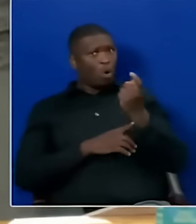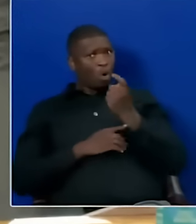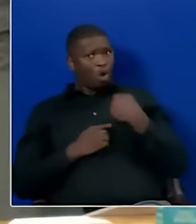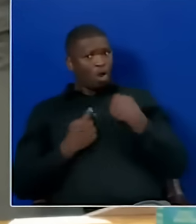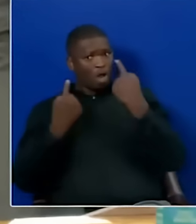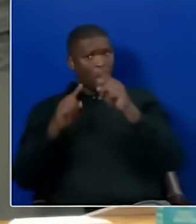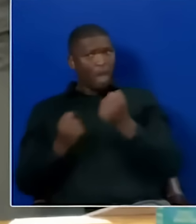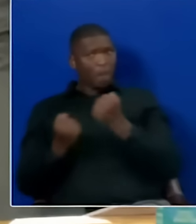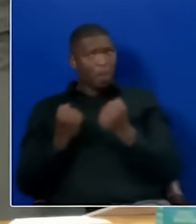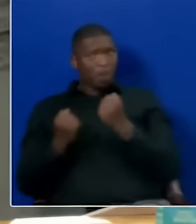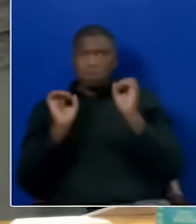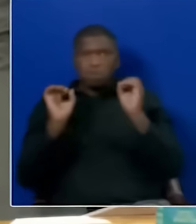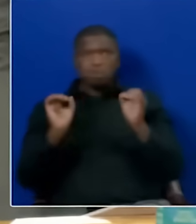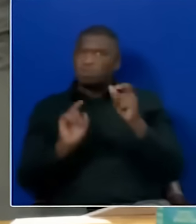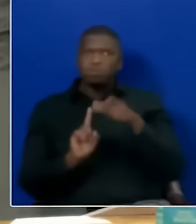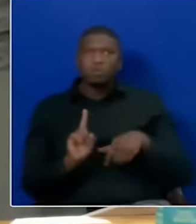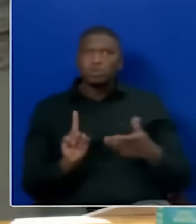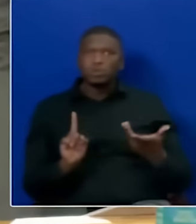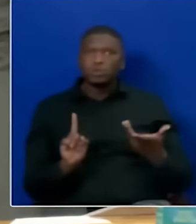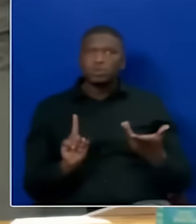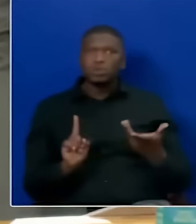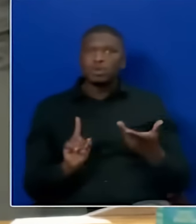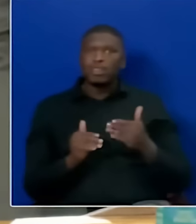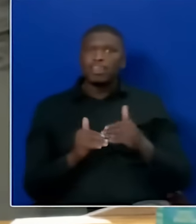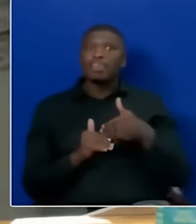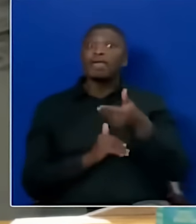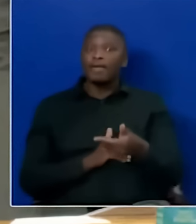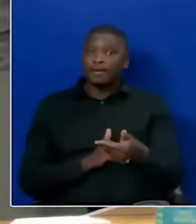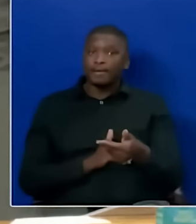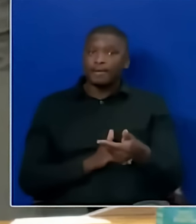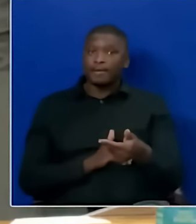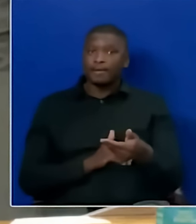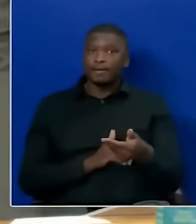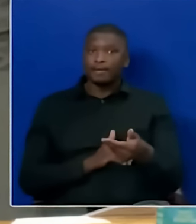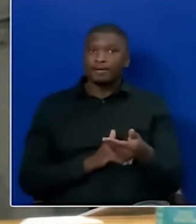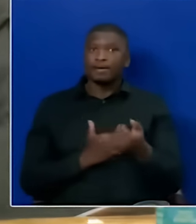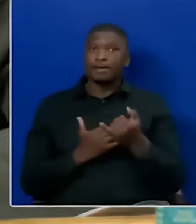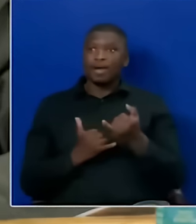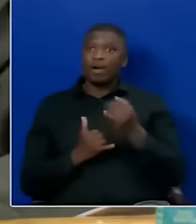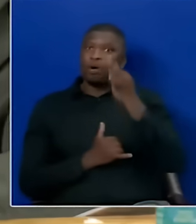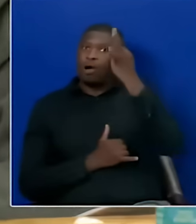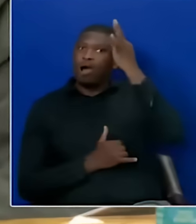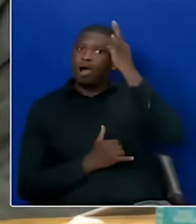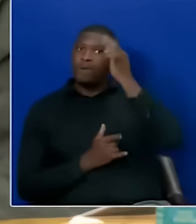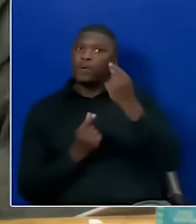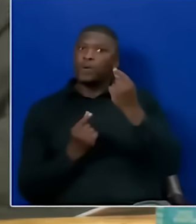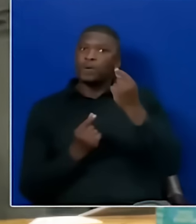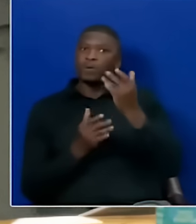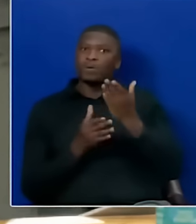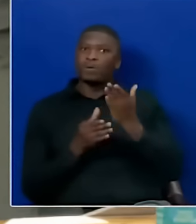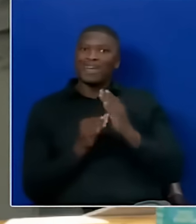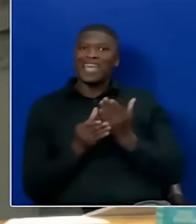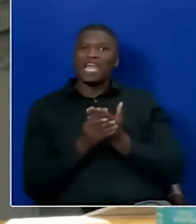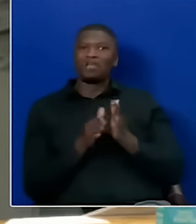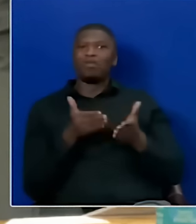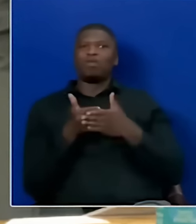ballistics. And the state closes its case, relying only on the ballistics report of